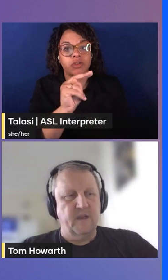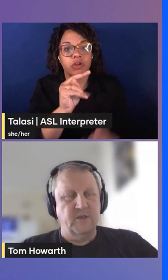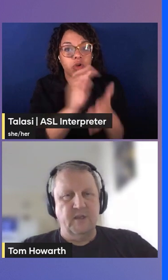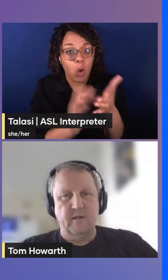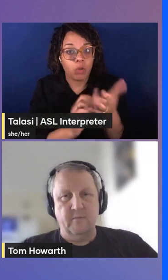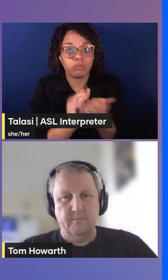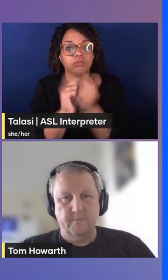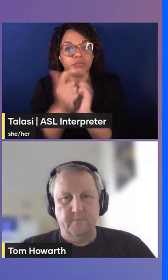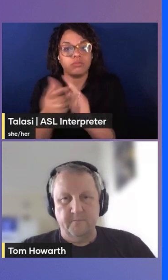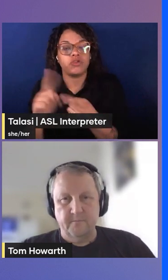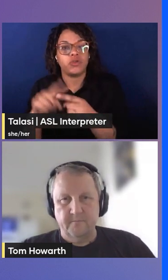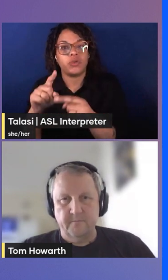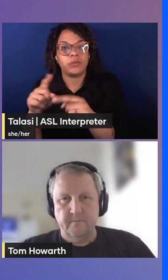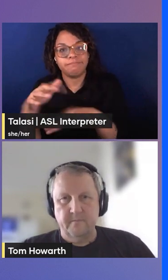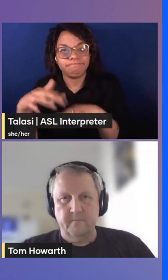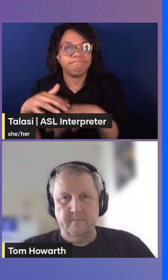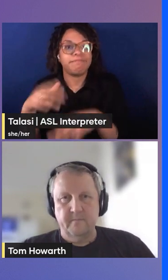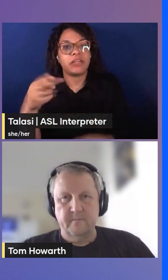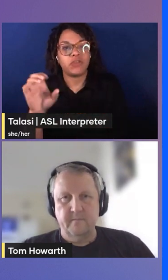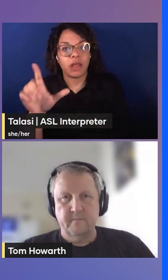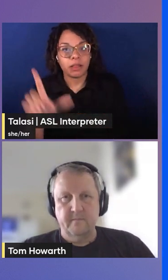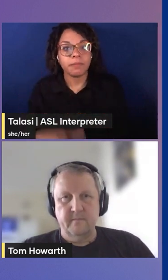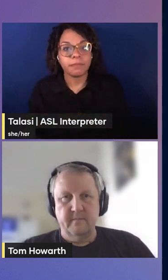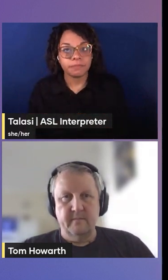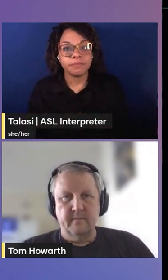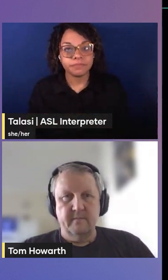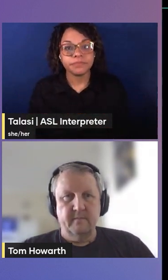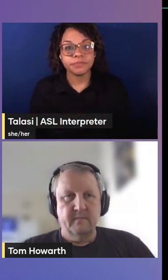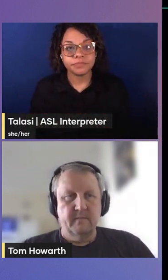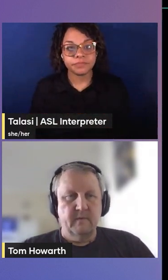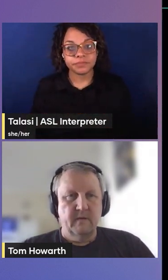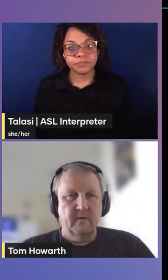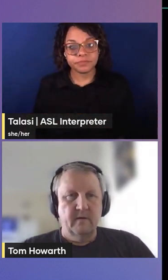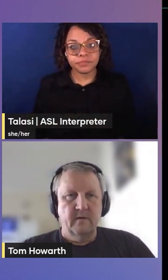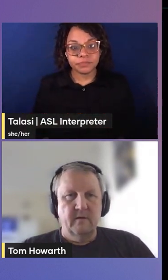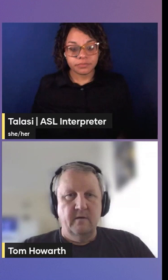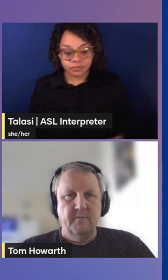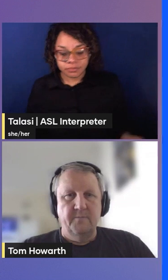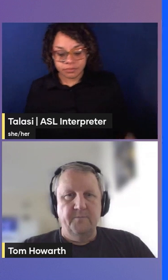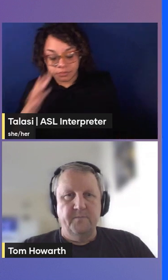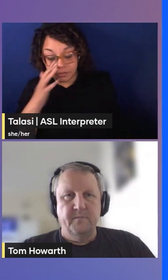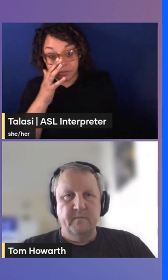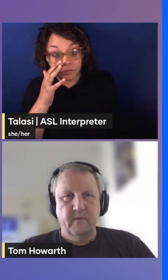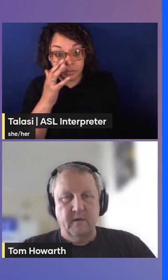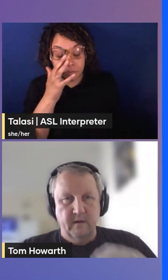into native HCL.